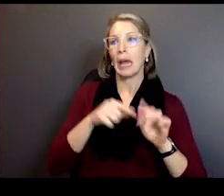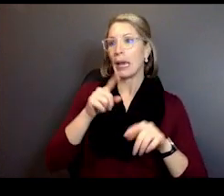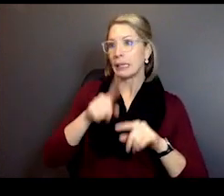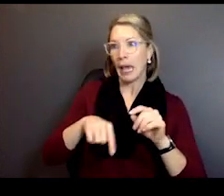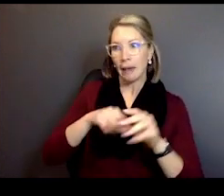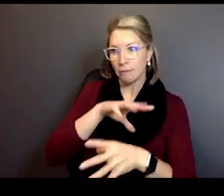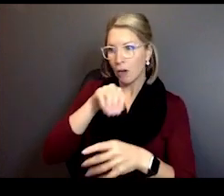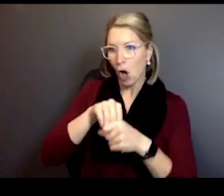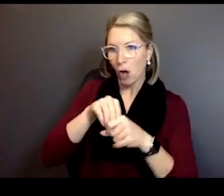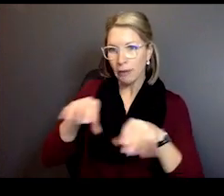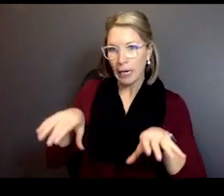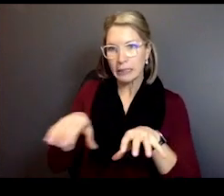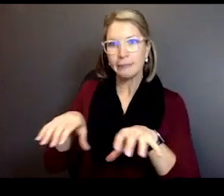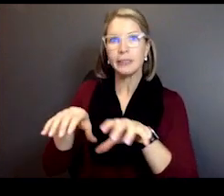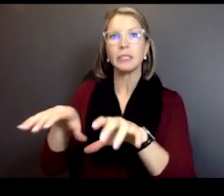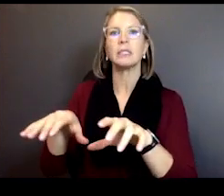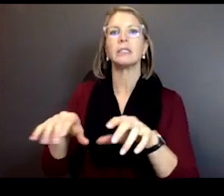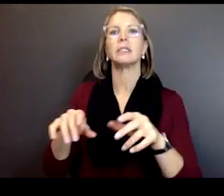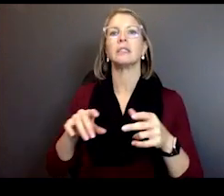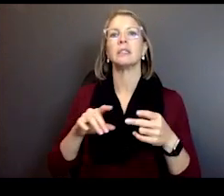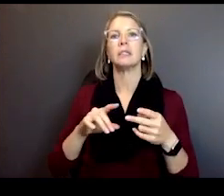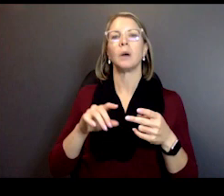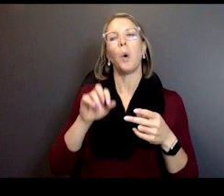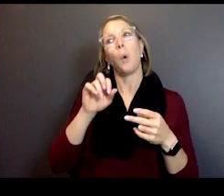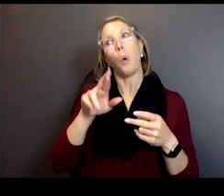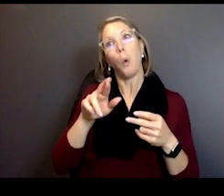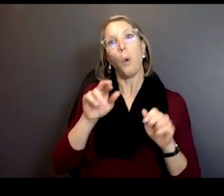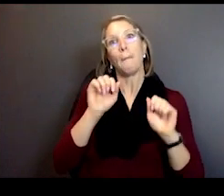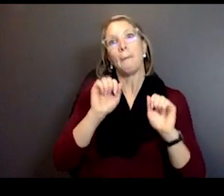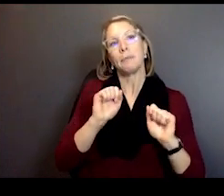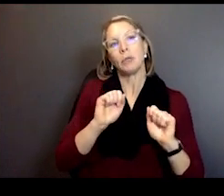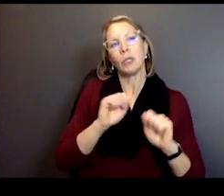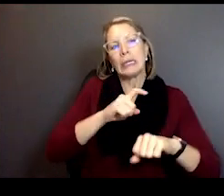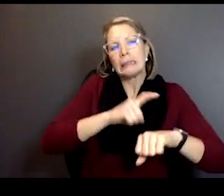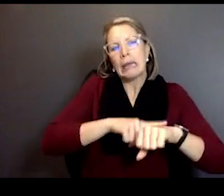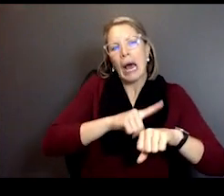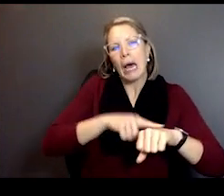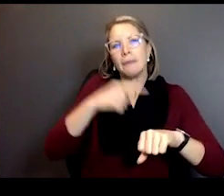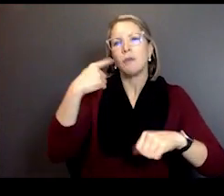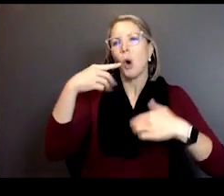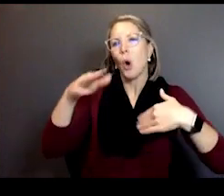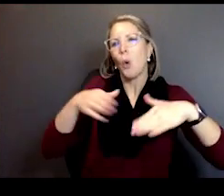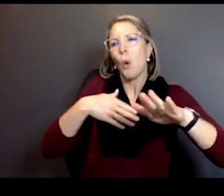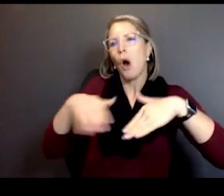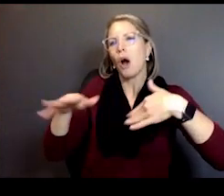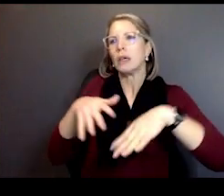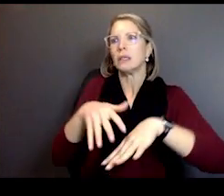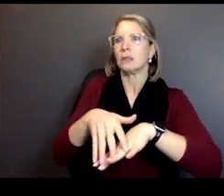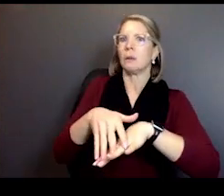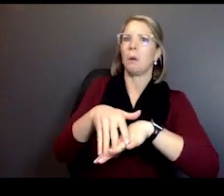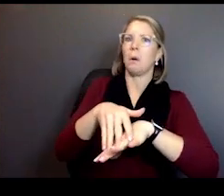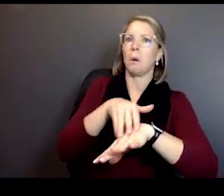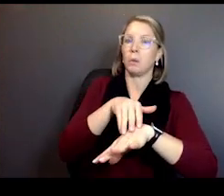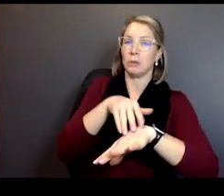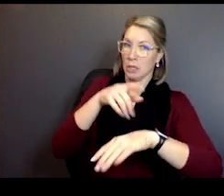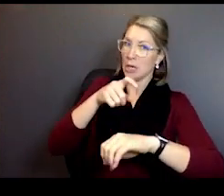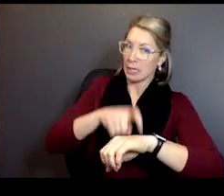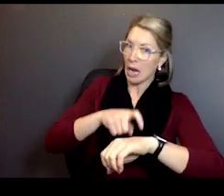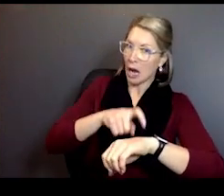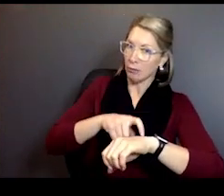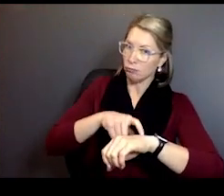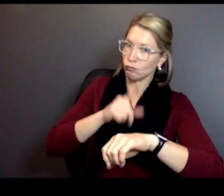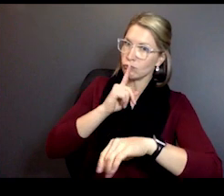to perform the activity or takes an inordinate amount of time to complete the activity. Time is